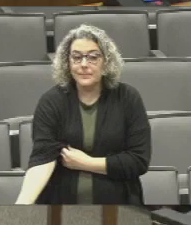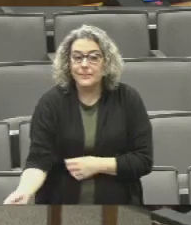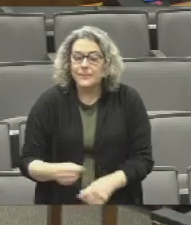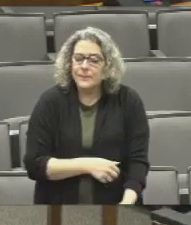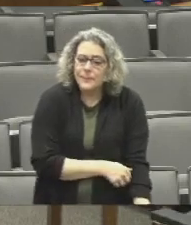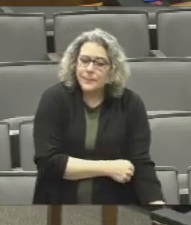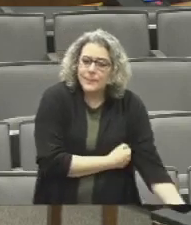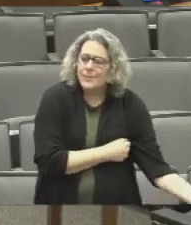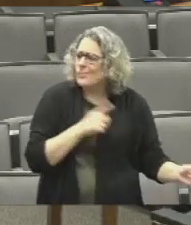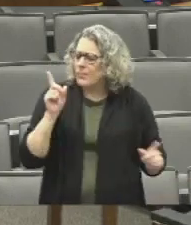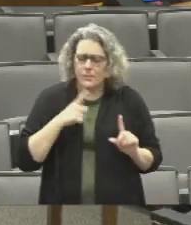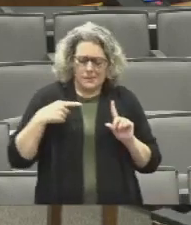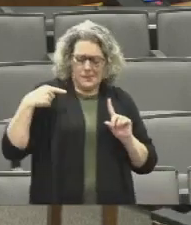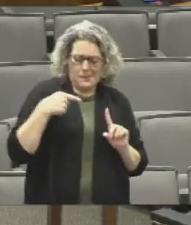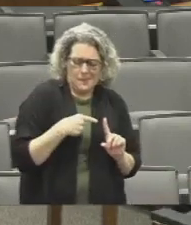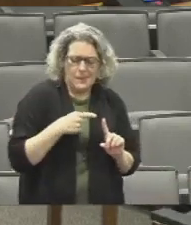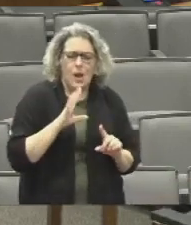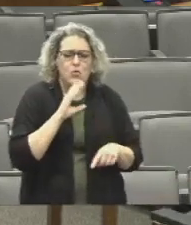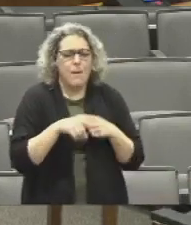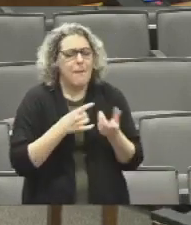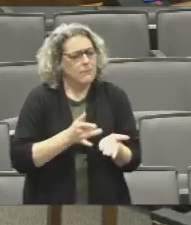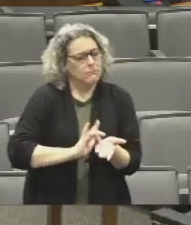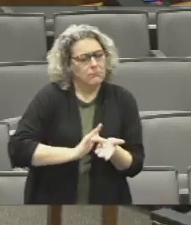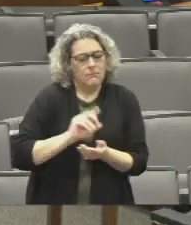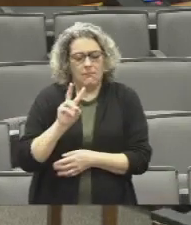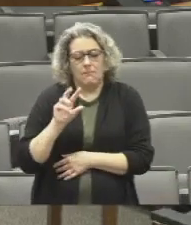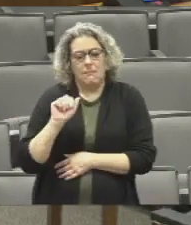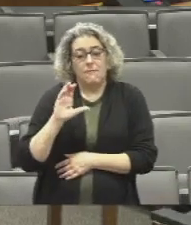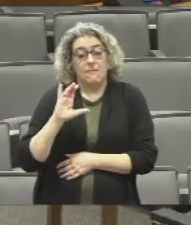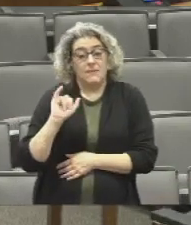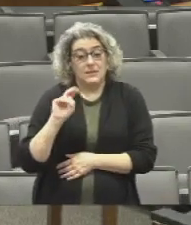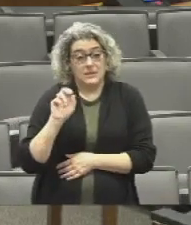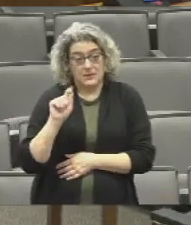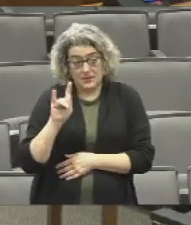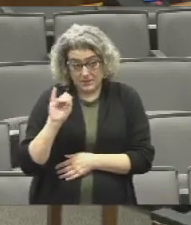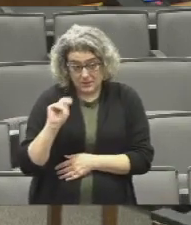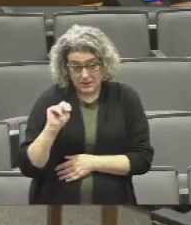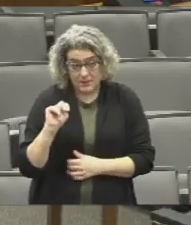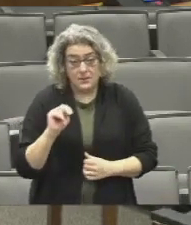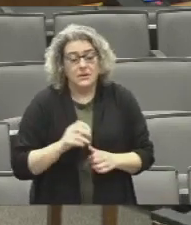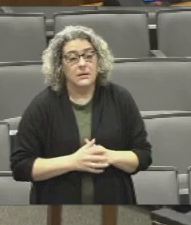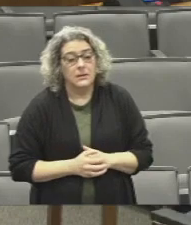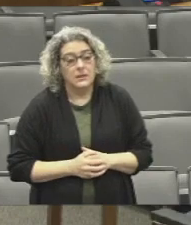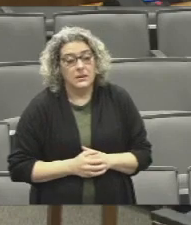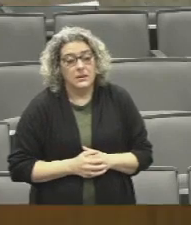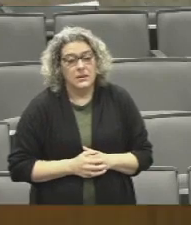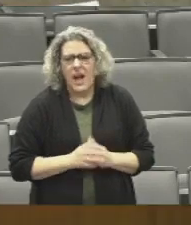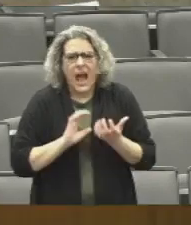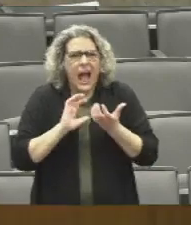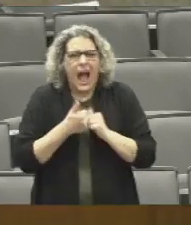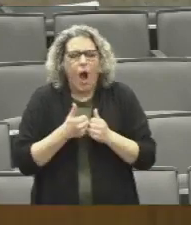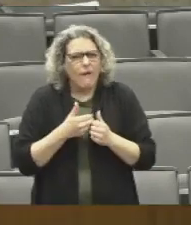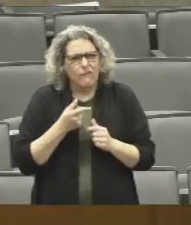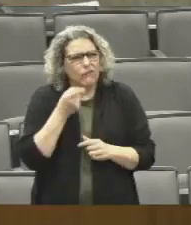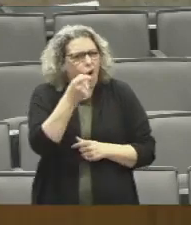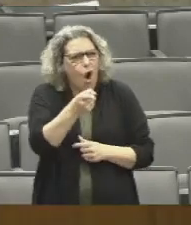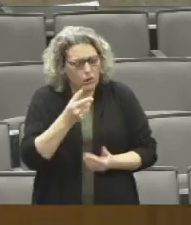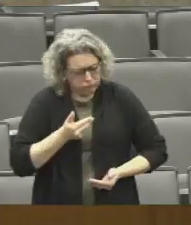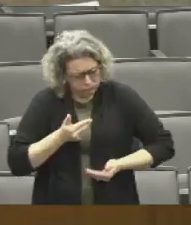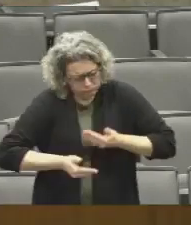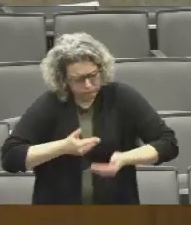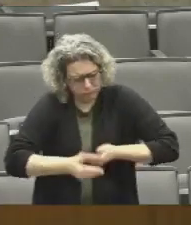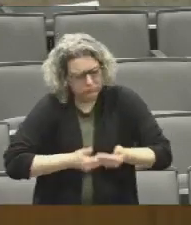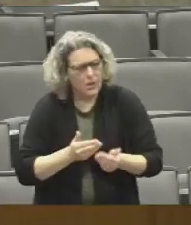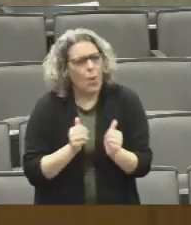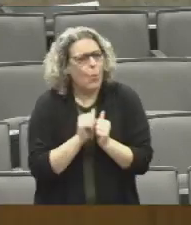On the vaccination plan, are we going to revisit potentially dentists helping out, or is that something, how far have you gotten on to that,